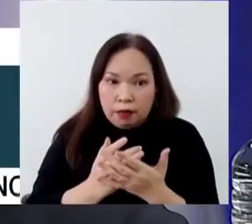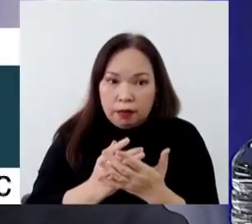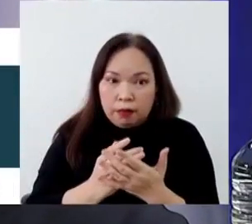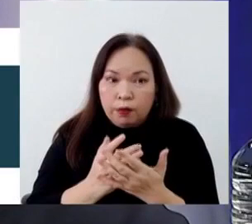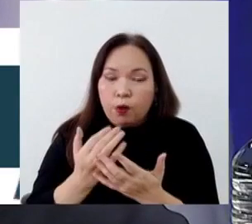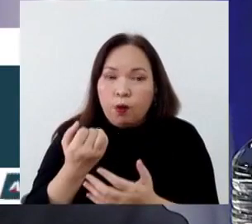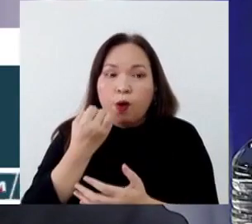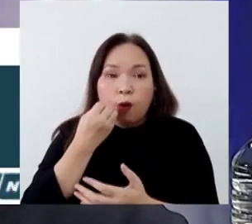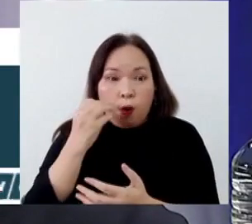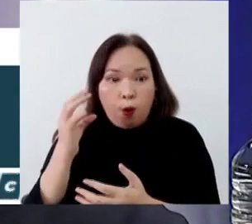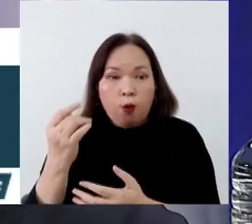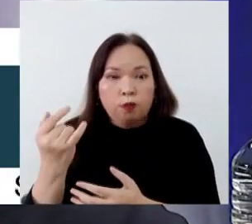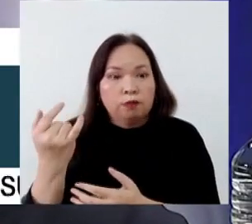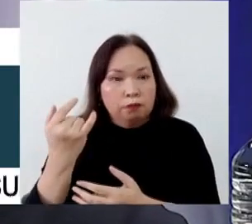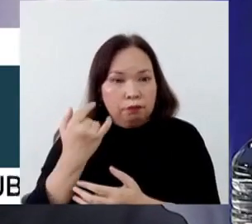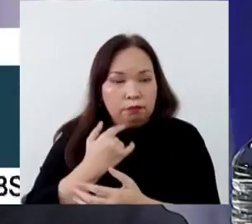were